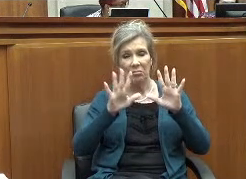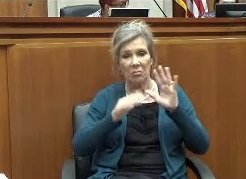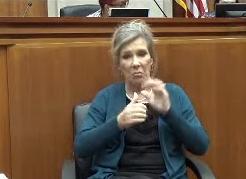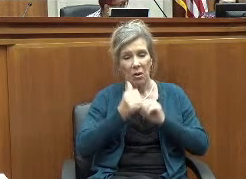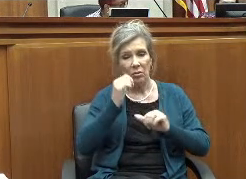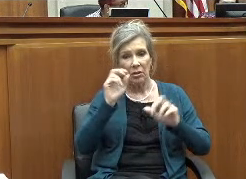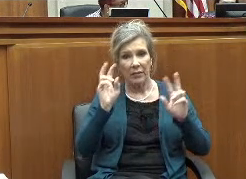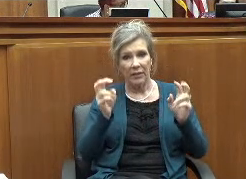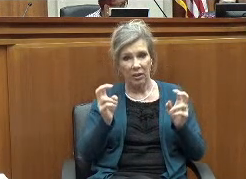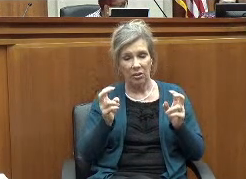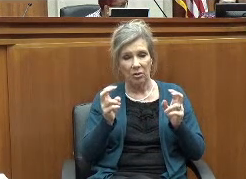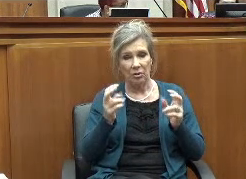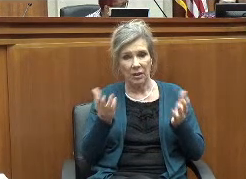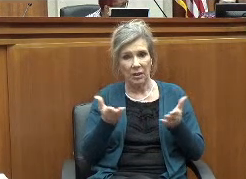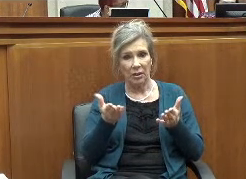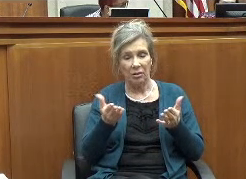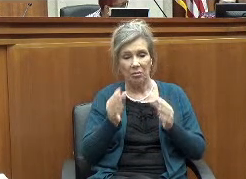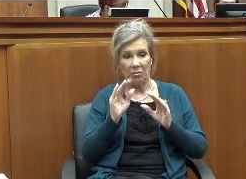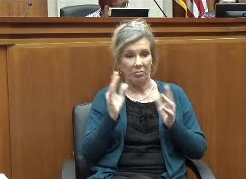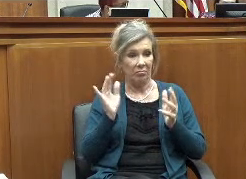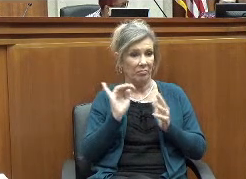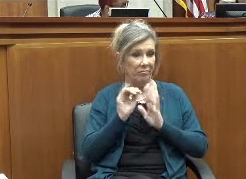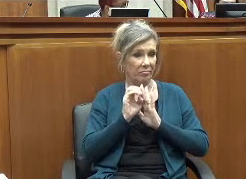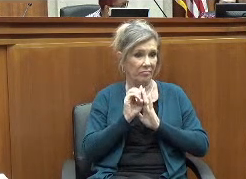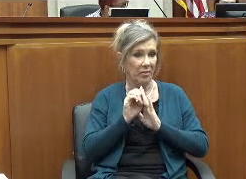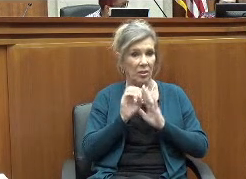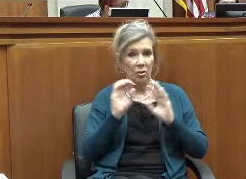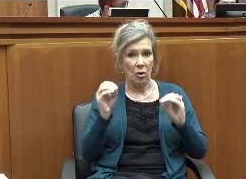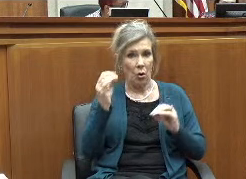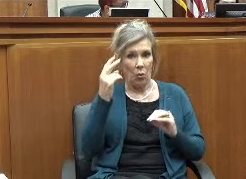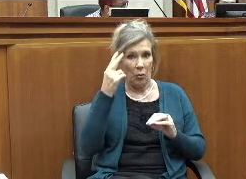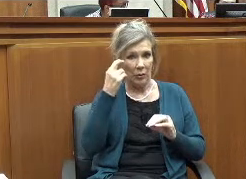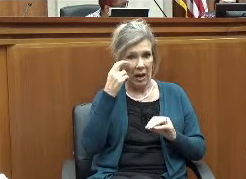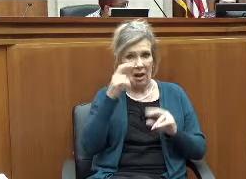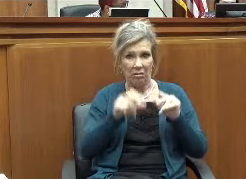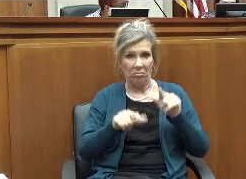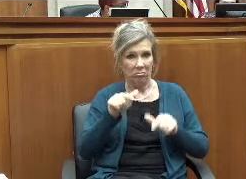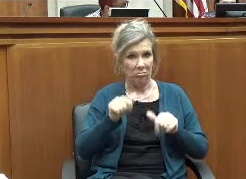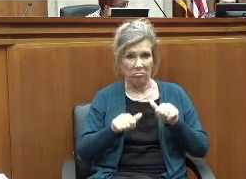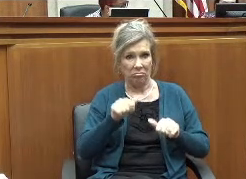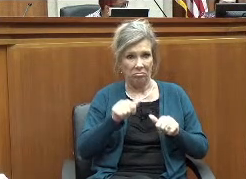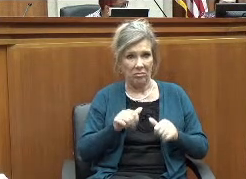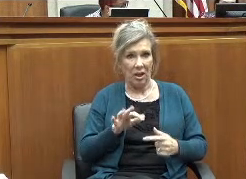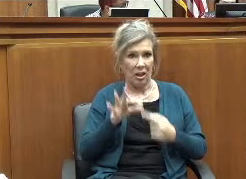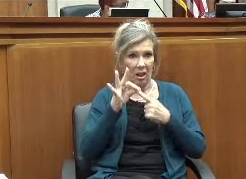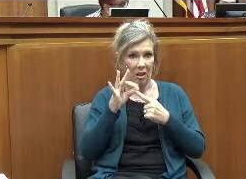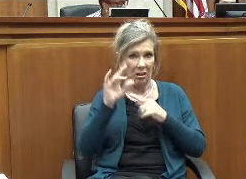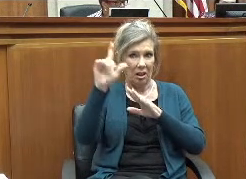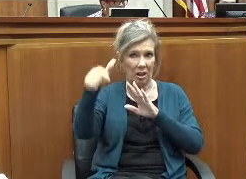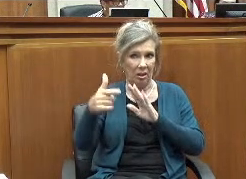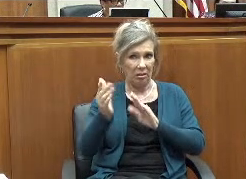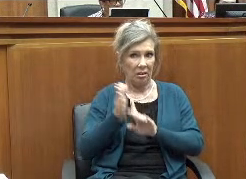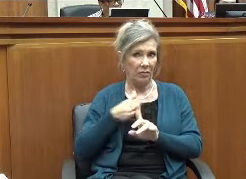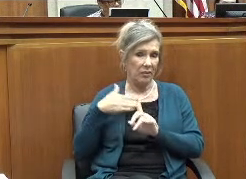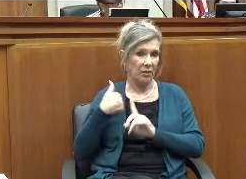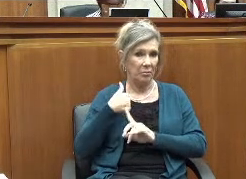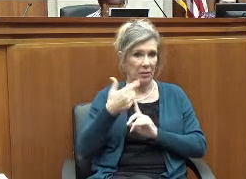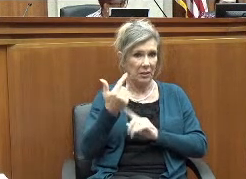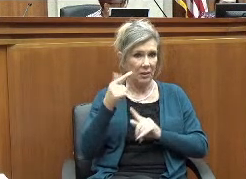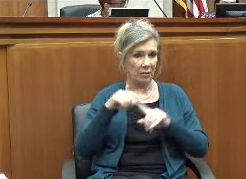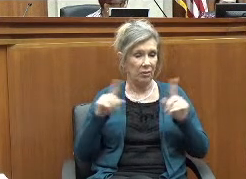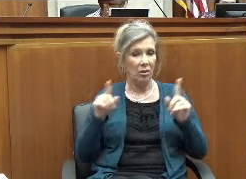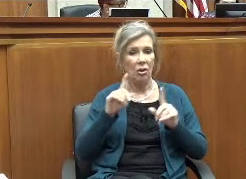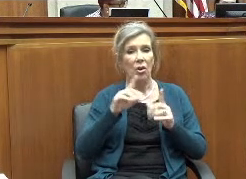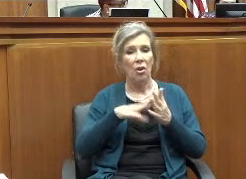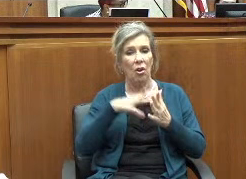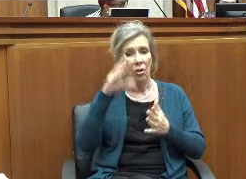Like, there's no doubt in my mind, unless I'm convinced otherwise at some point, that learning pods have to accept